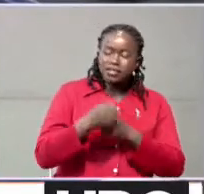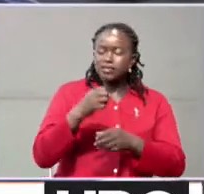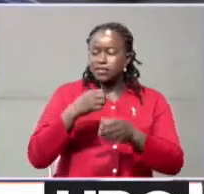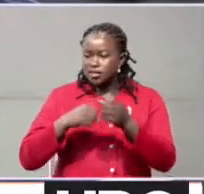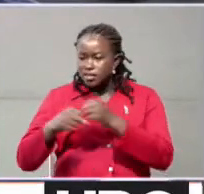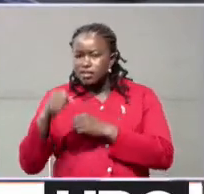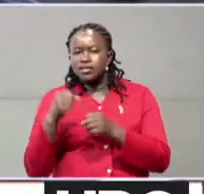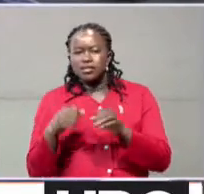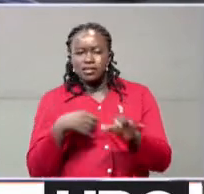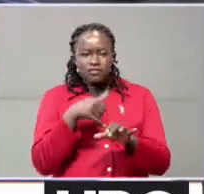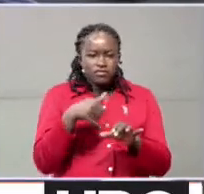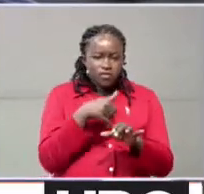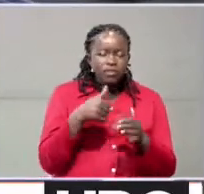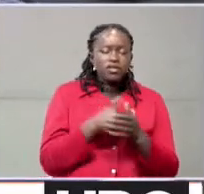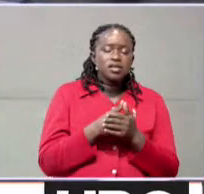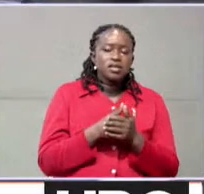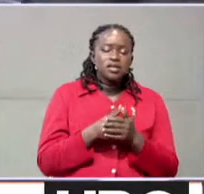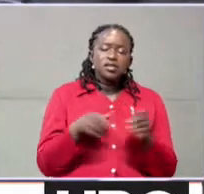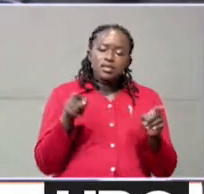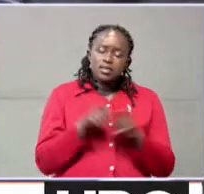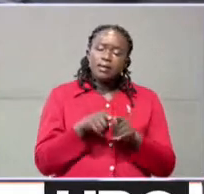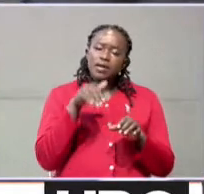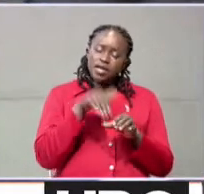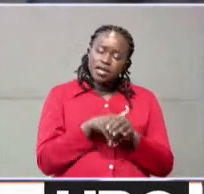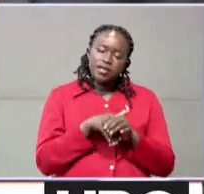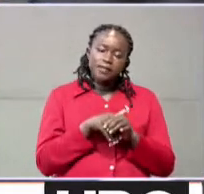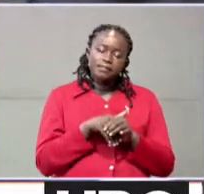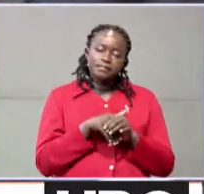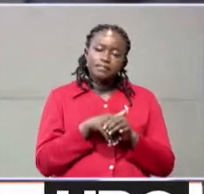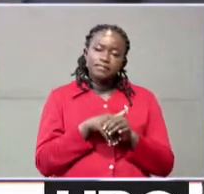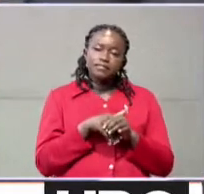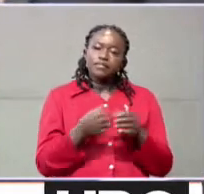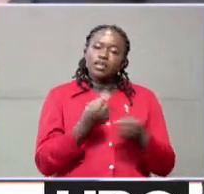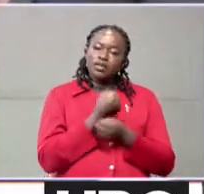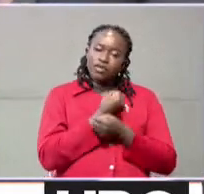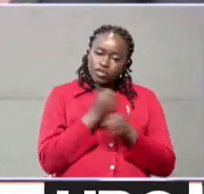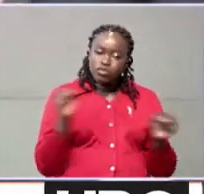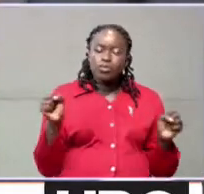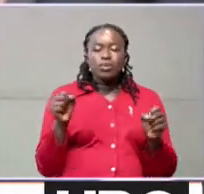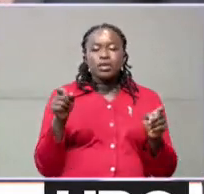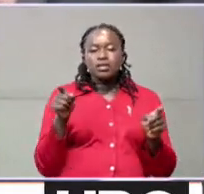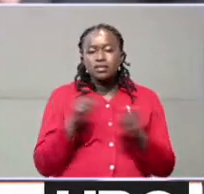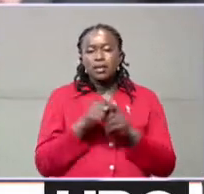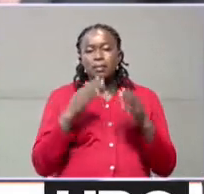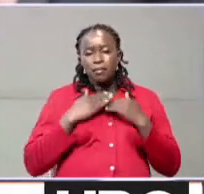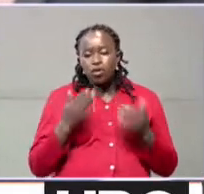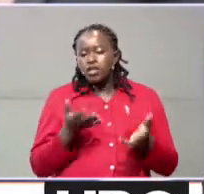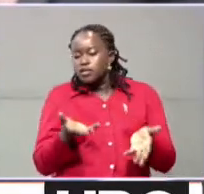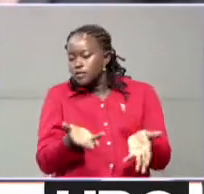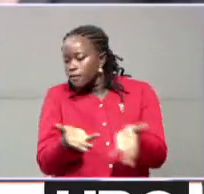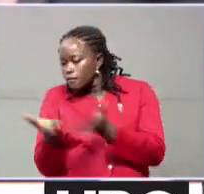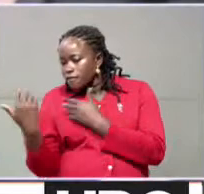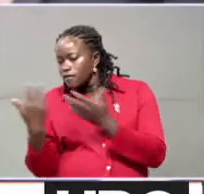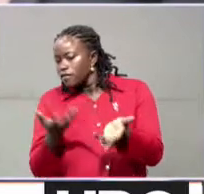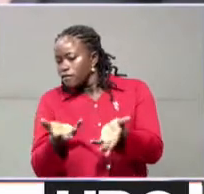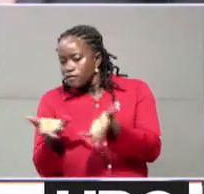that included a recruit restoring and retrieving of bodies